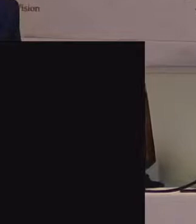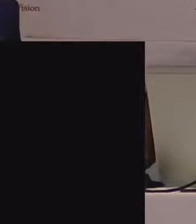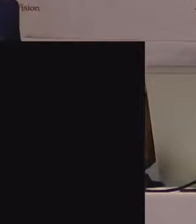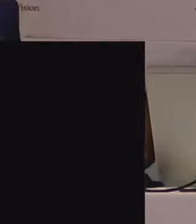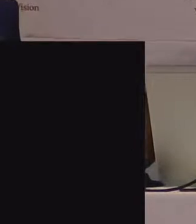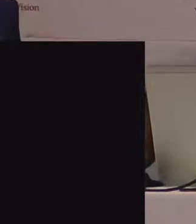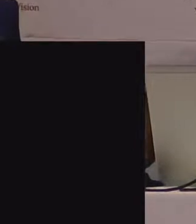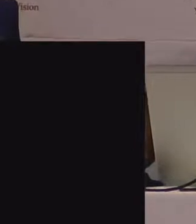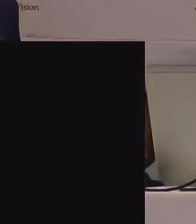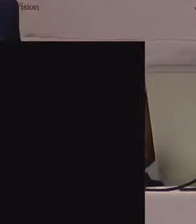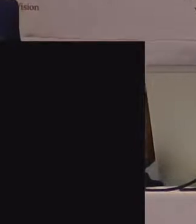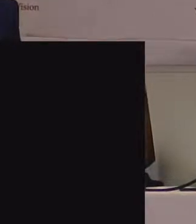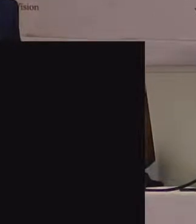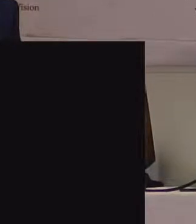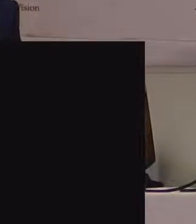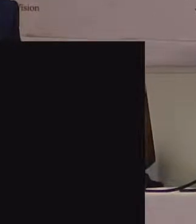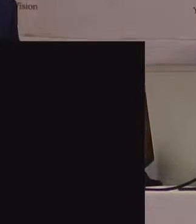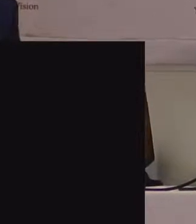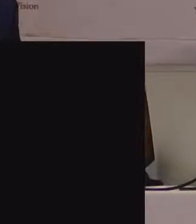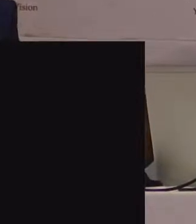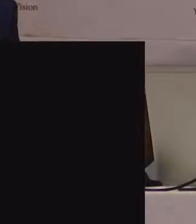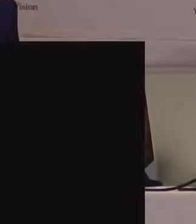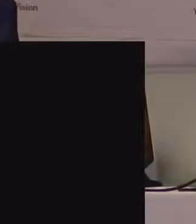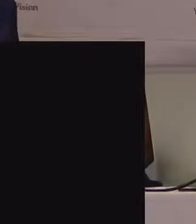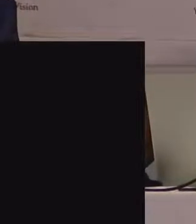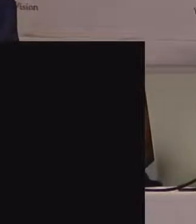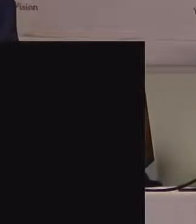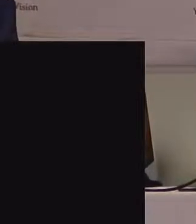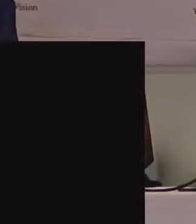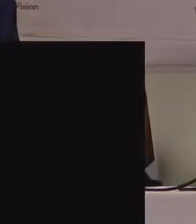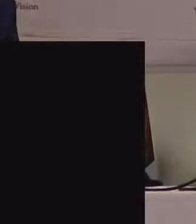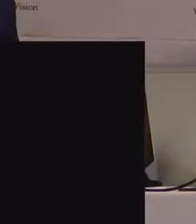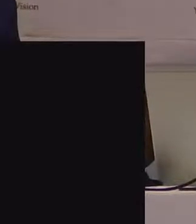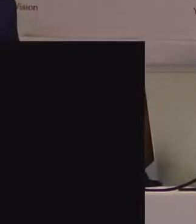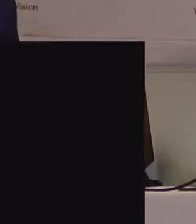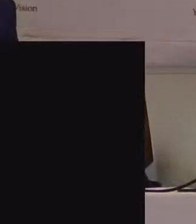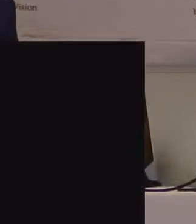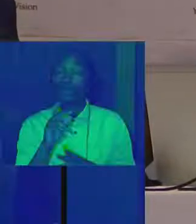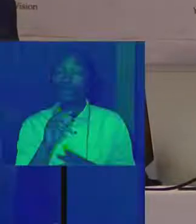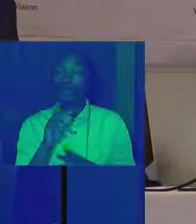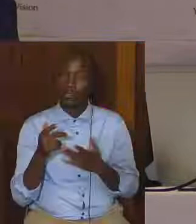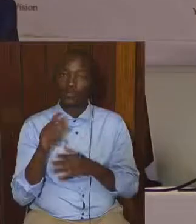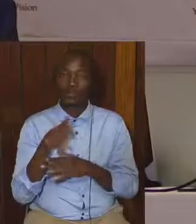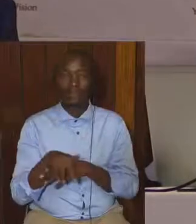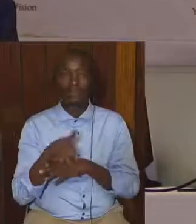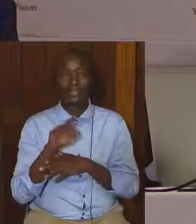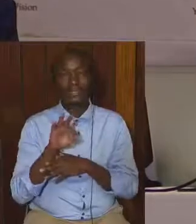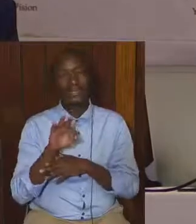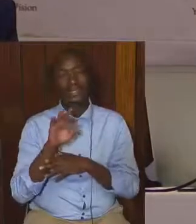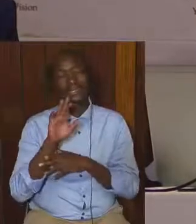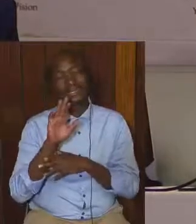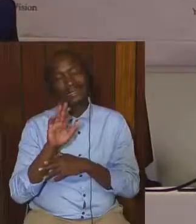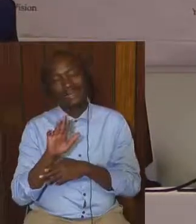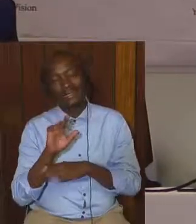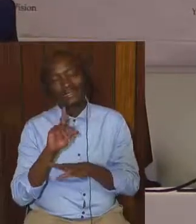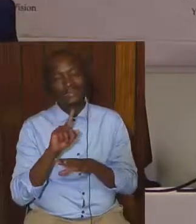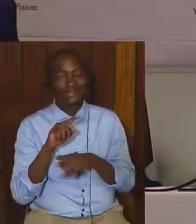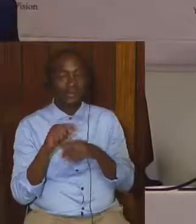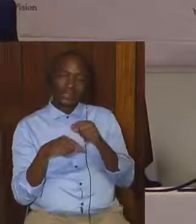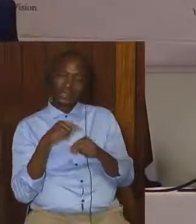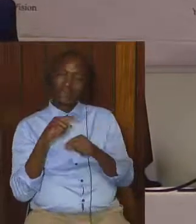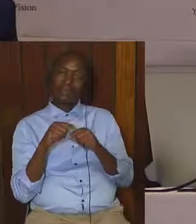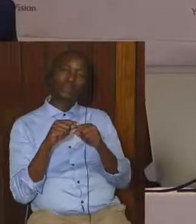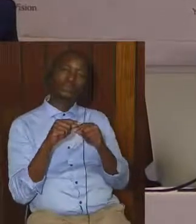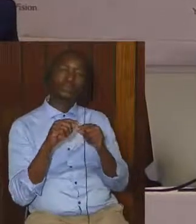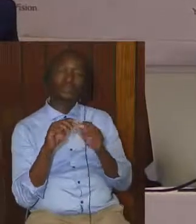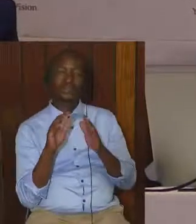progressed since our oversight visit on the K46. And then on the P39, there was about 10% of